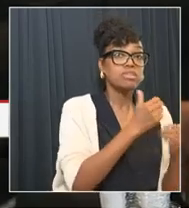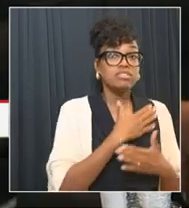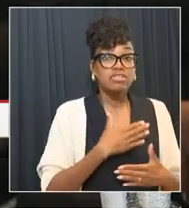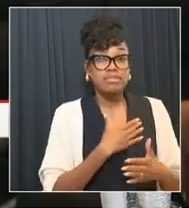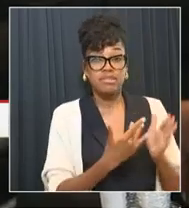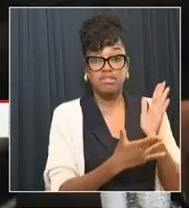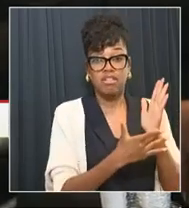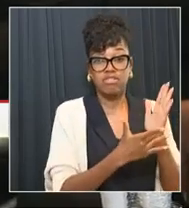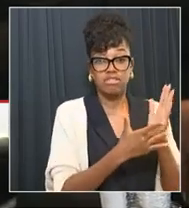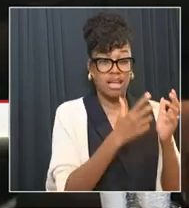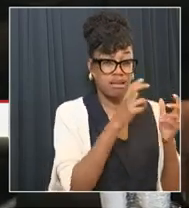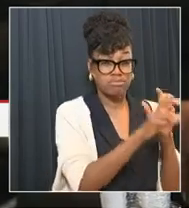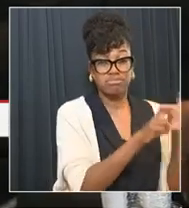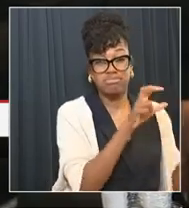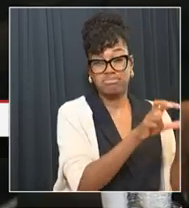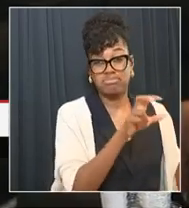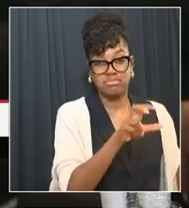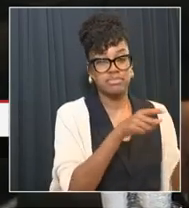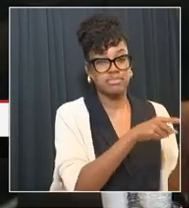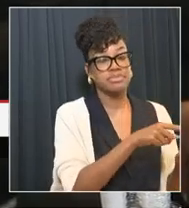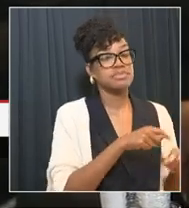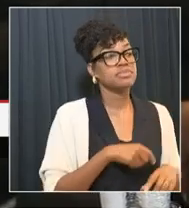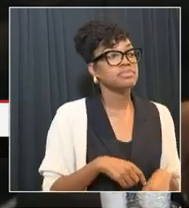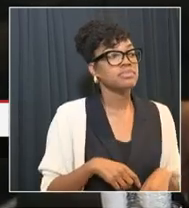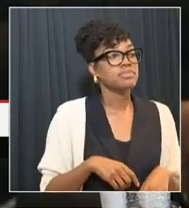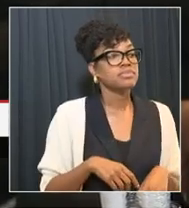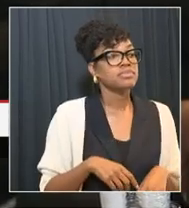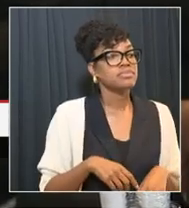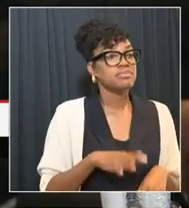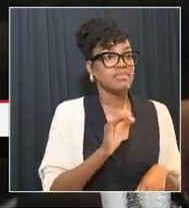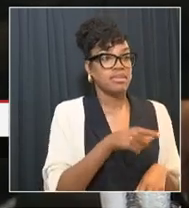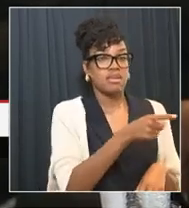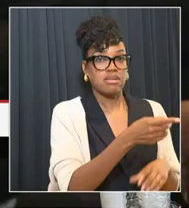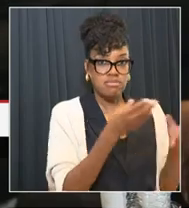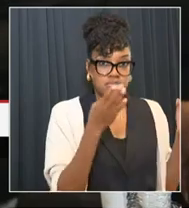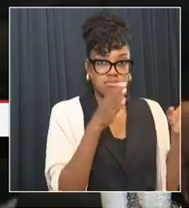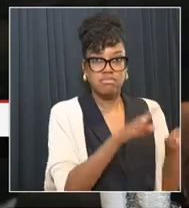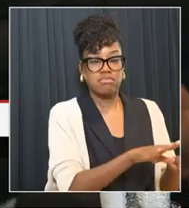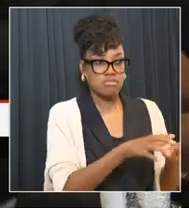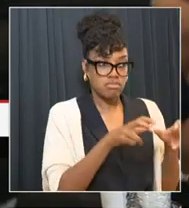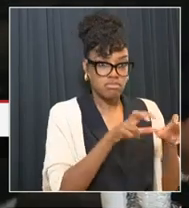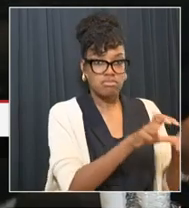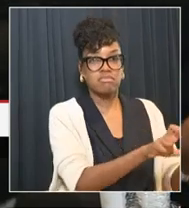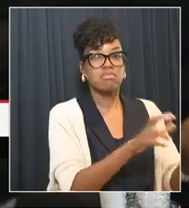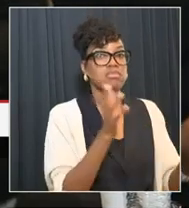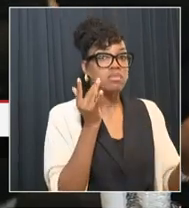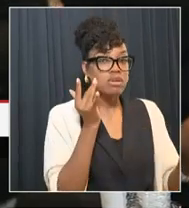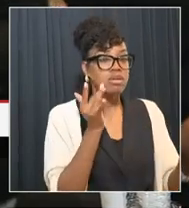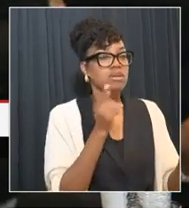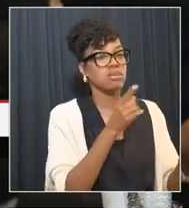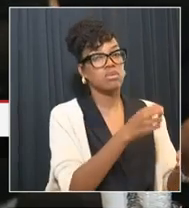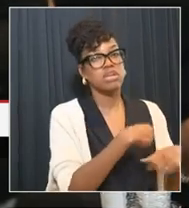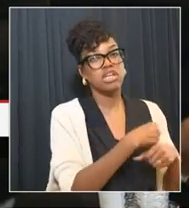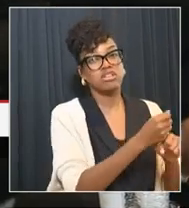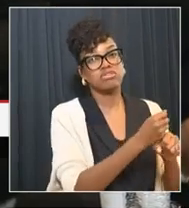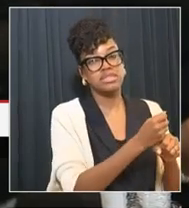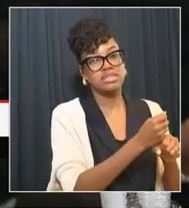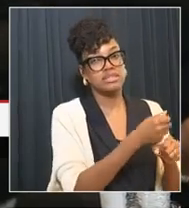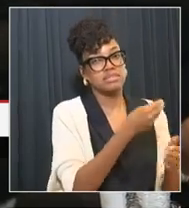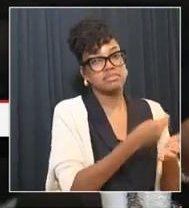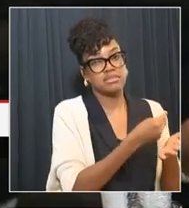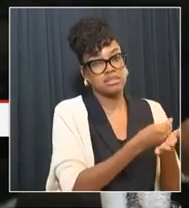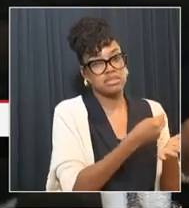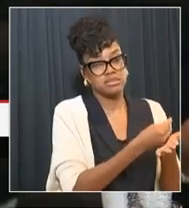to double down on business attraction that by a pretty significant order of magnitude increases funding that we've traditionally